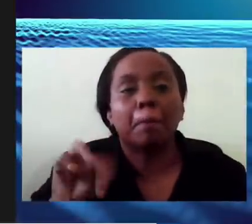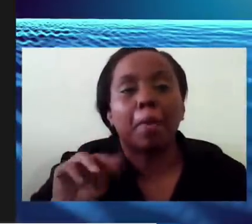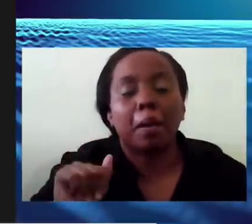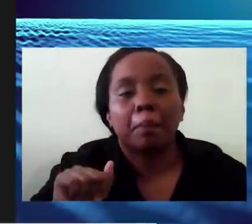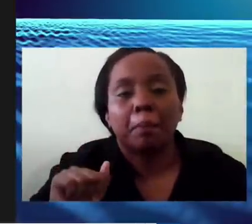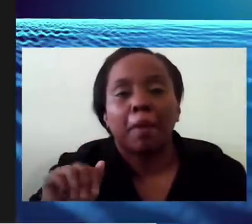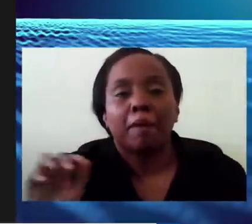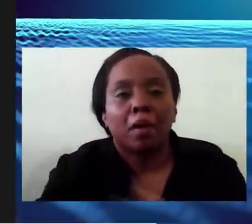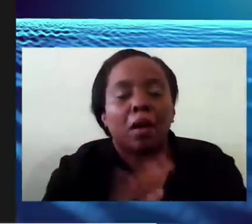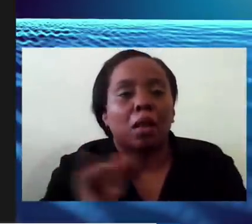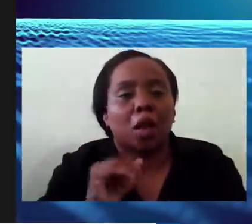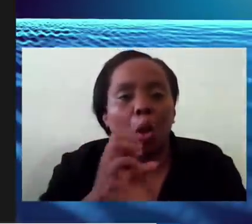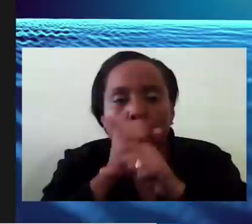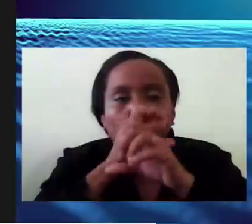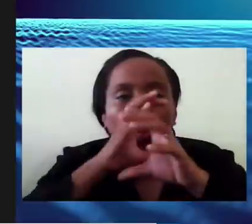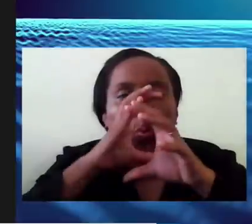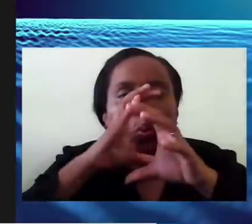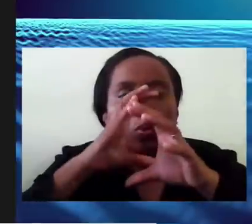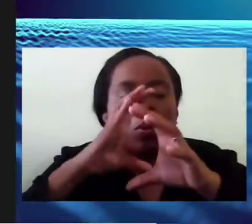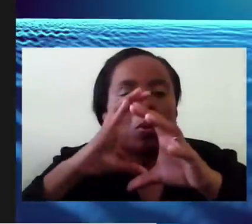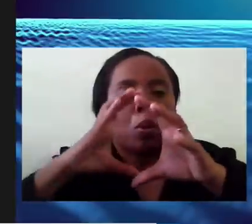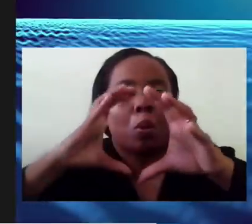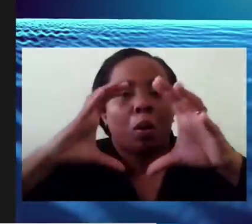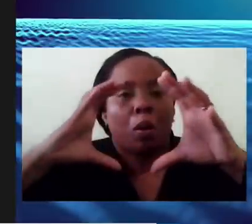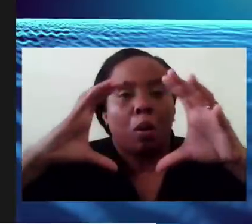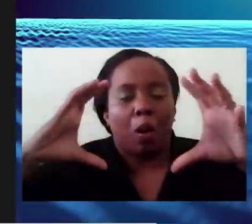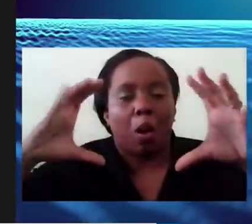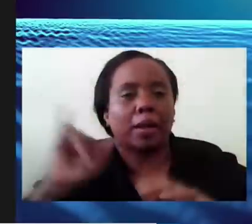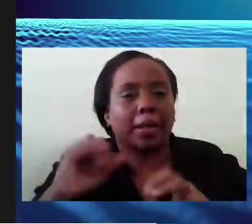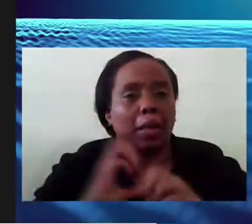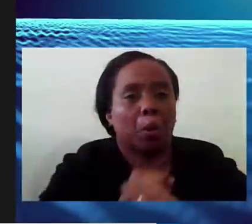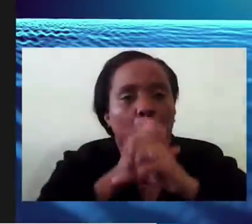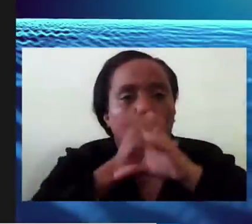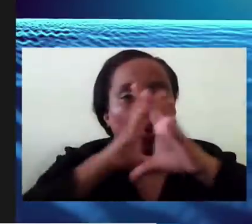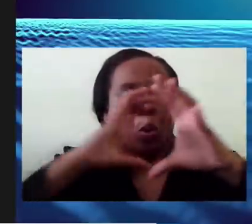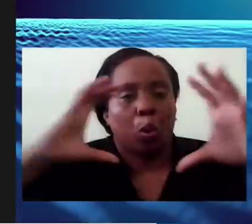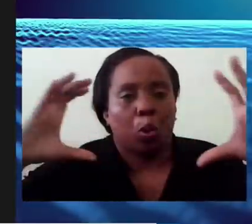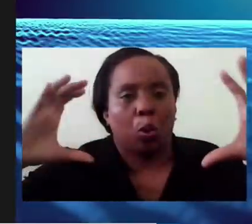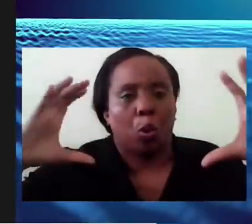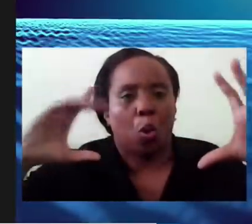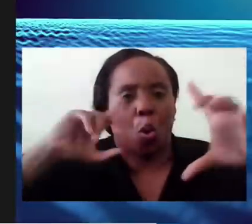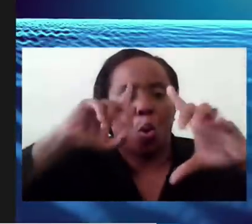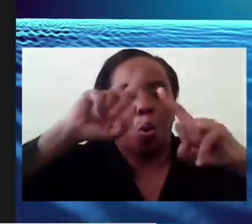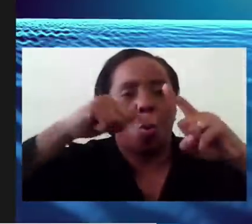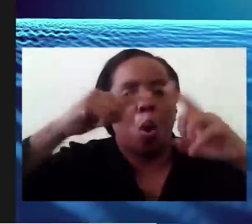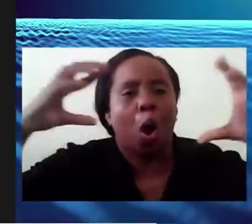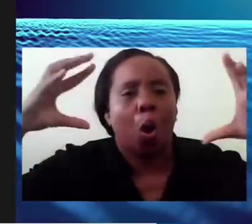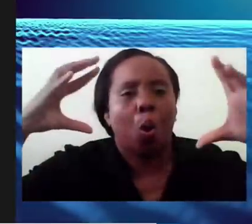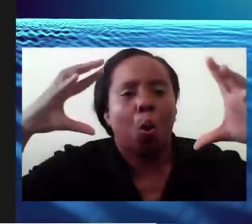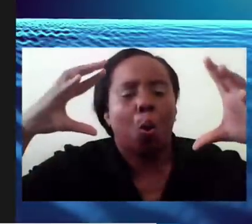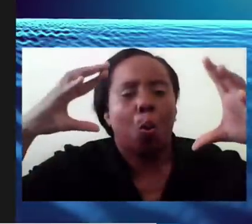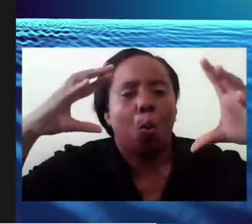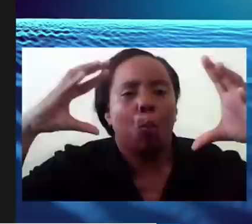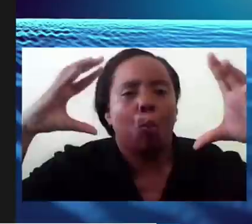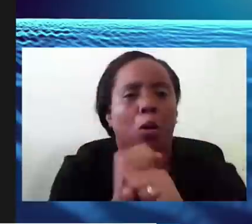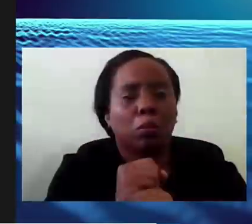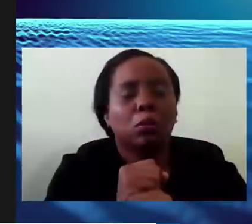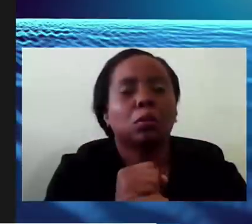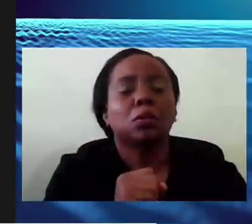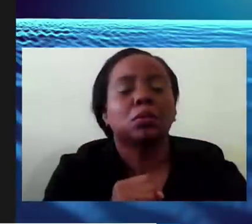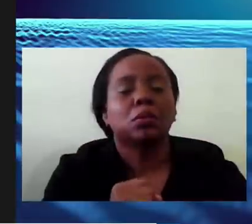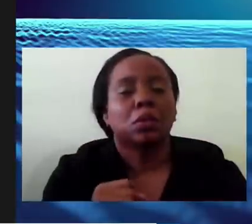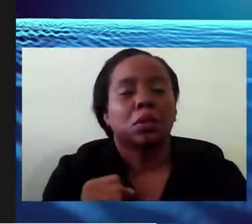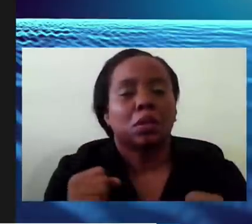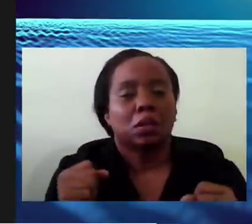And when the balloon is burst and that magma,